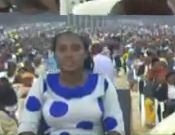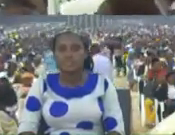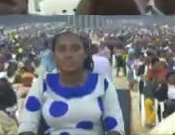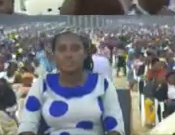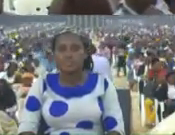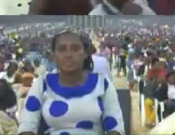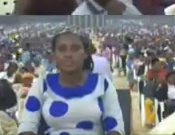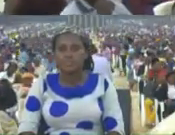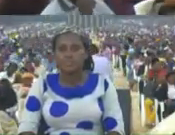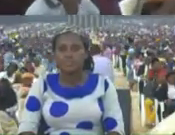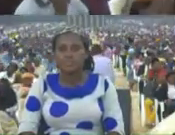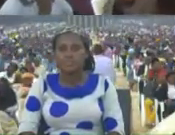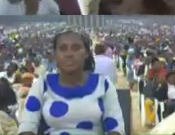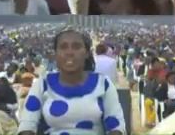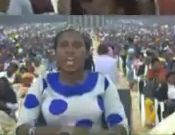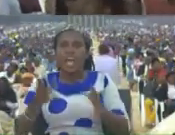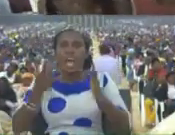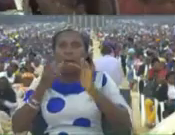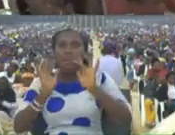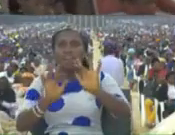Mockers cannot mock her anymore.